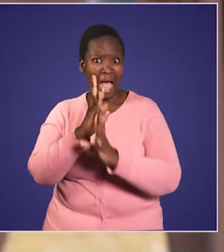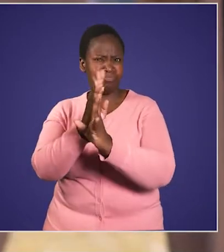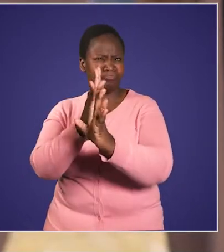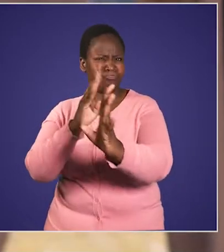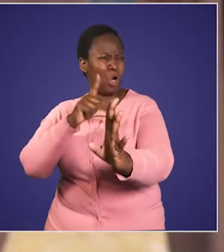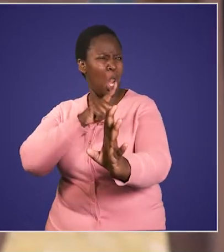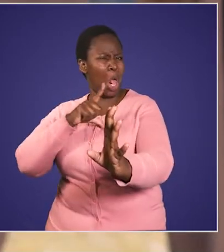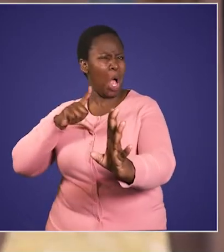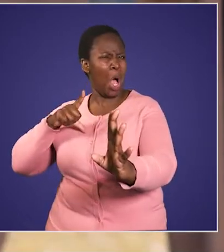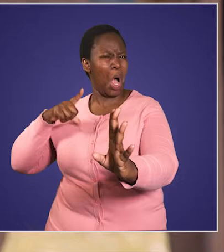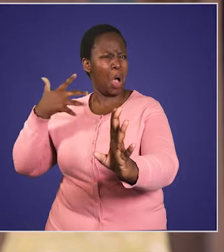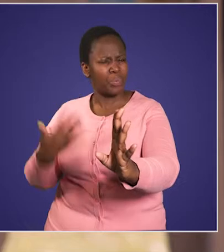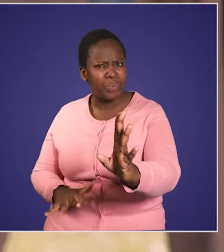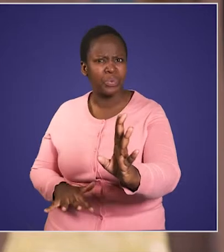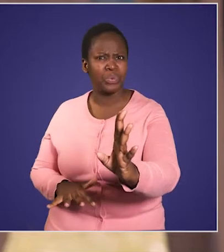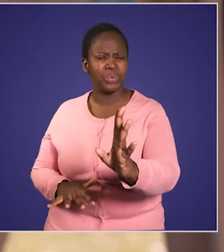in line